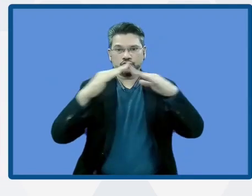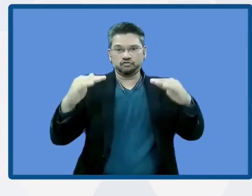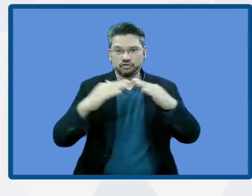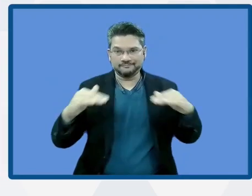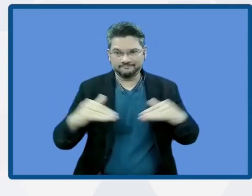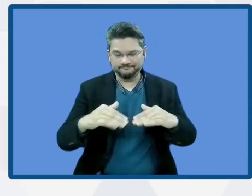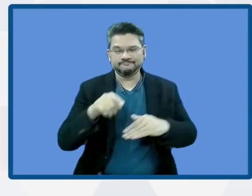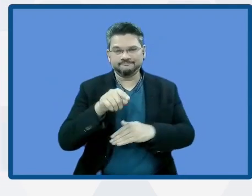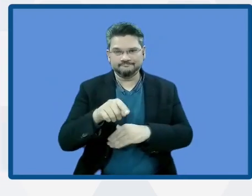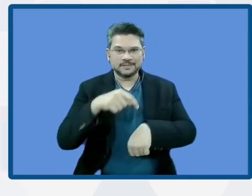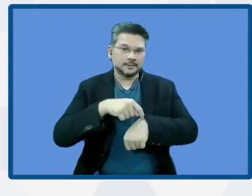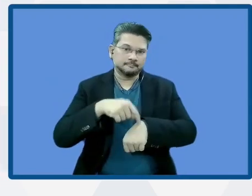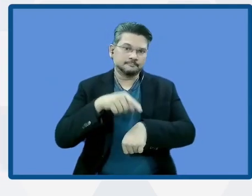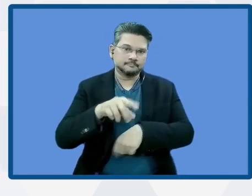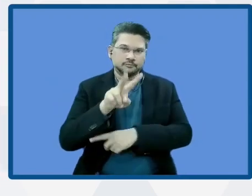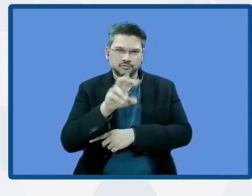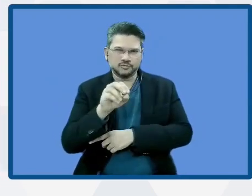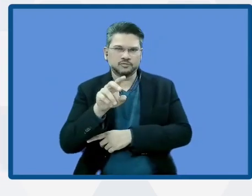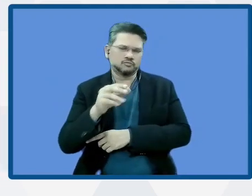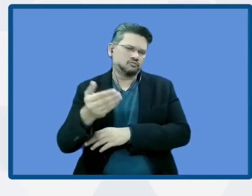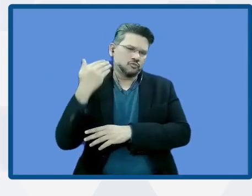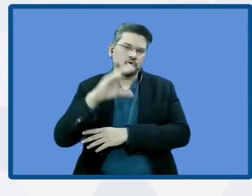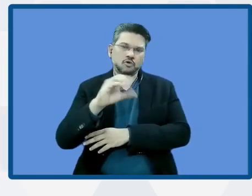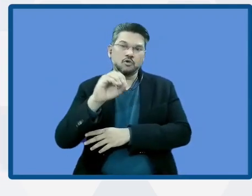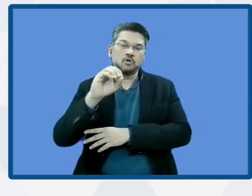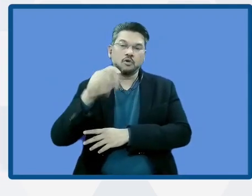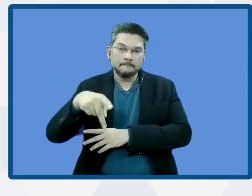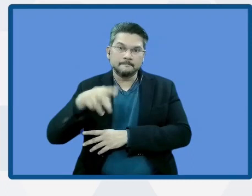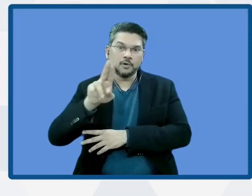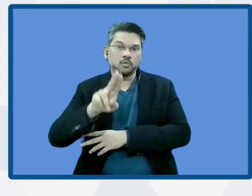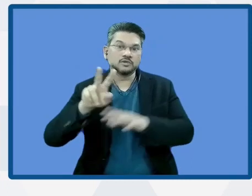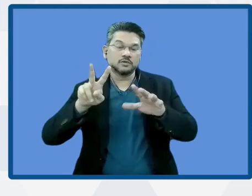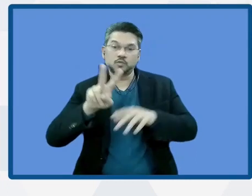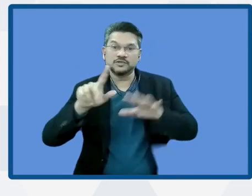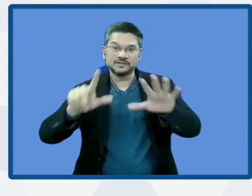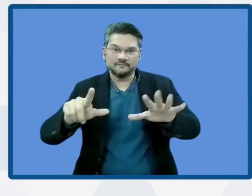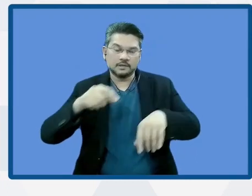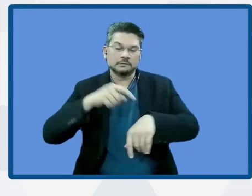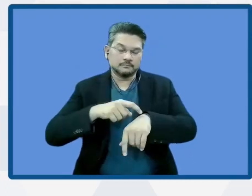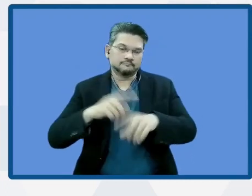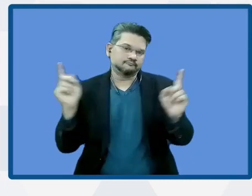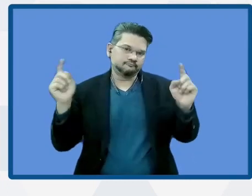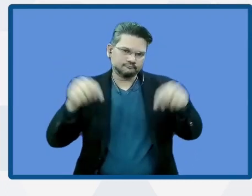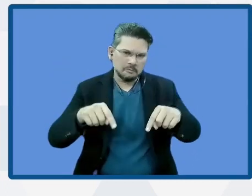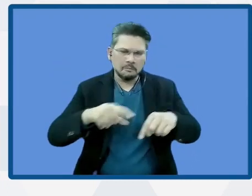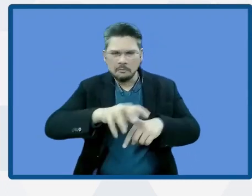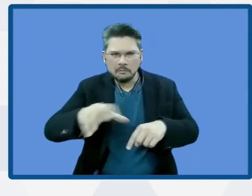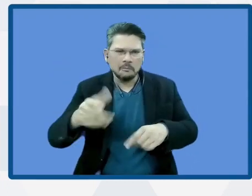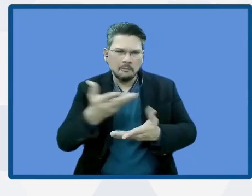loss and damage has received the necessary attention that many countries and communities that suffer